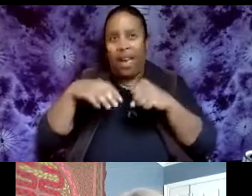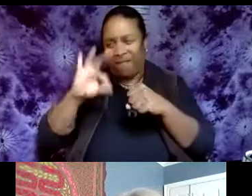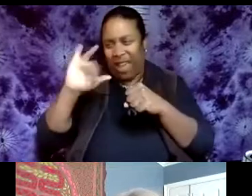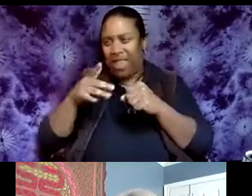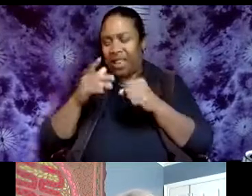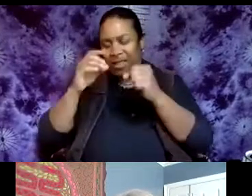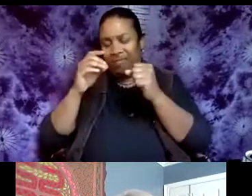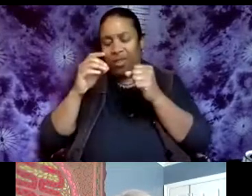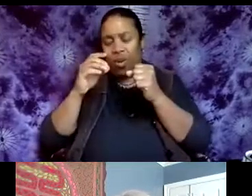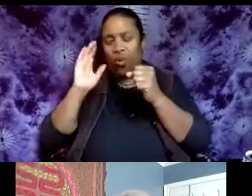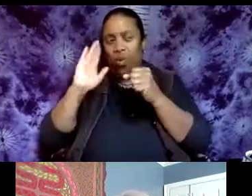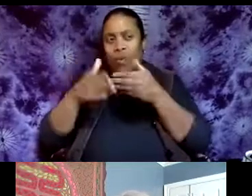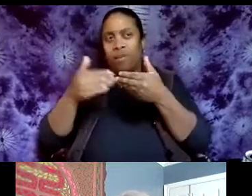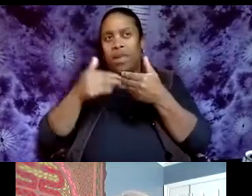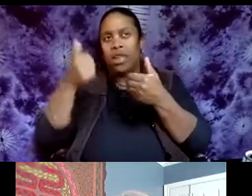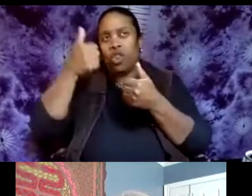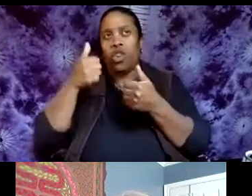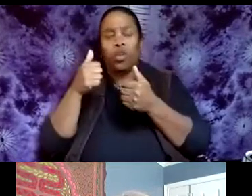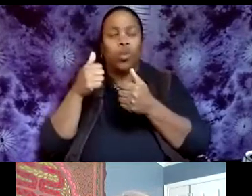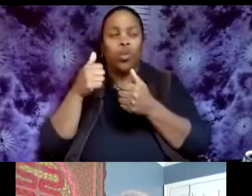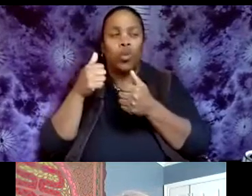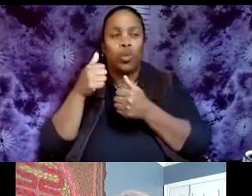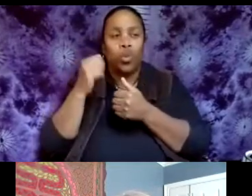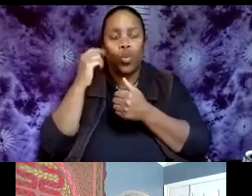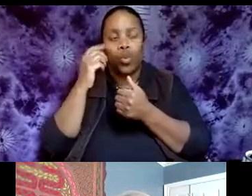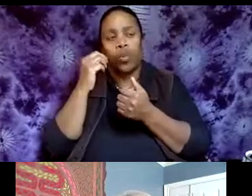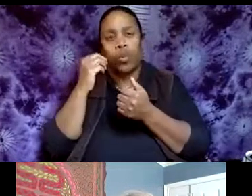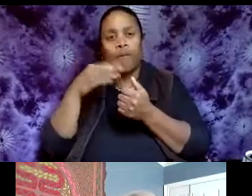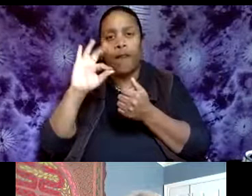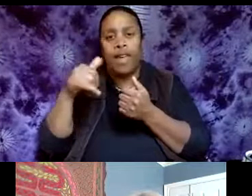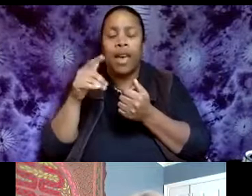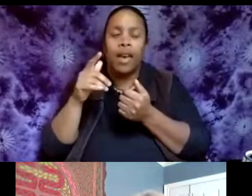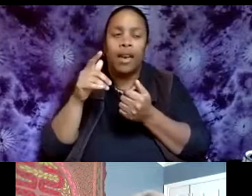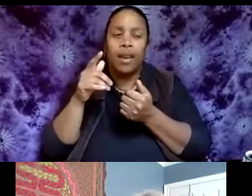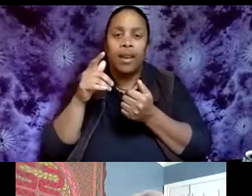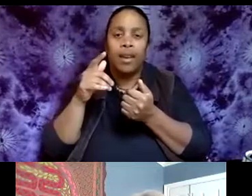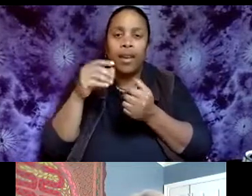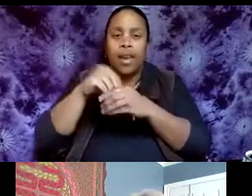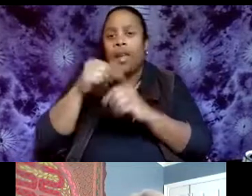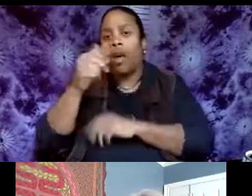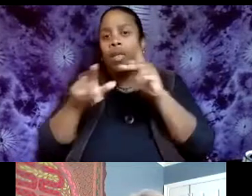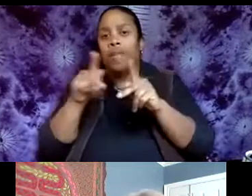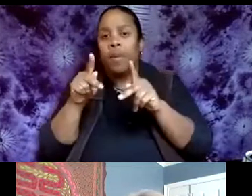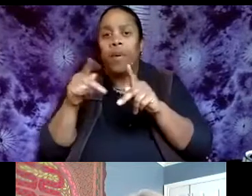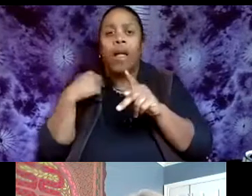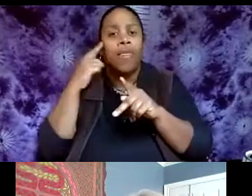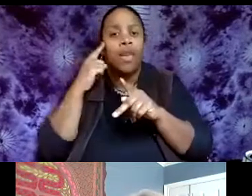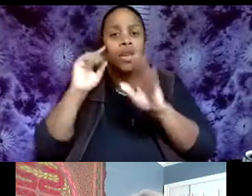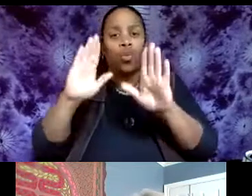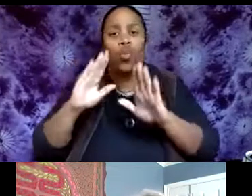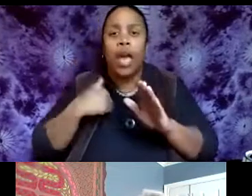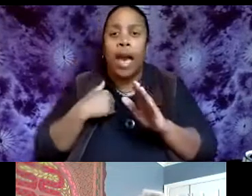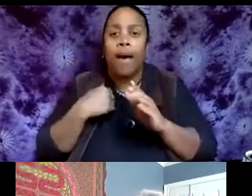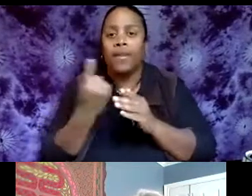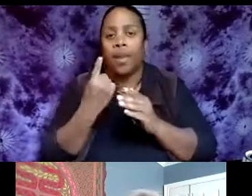And this is something general for it, probably come up with other people too. I think it's great to have something that you love that you can cuddle with